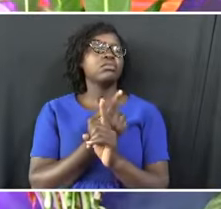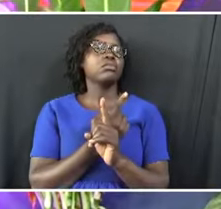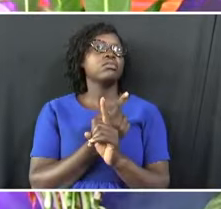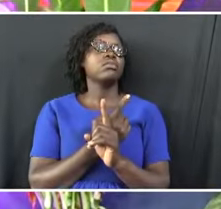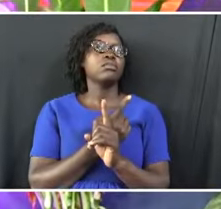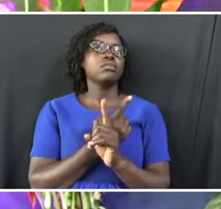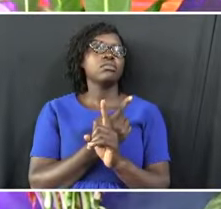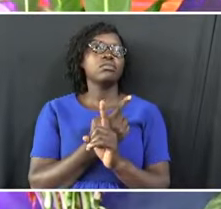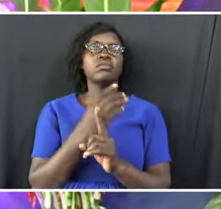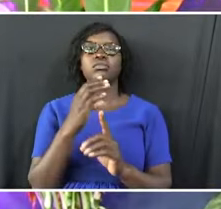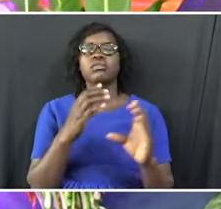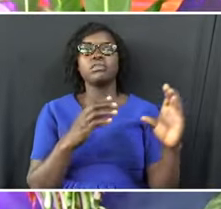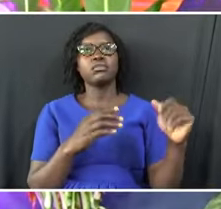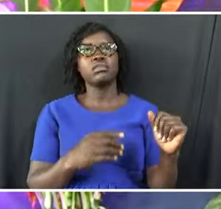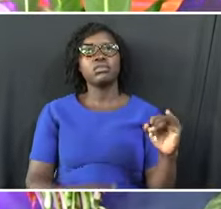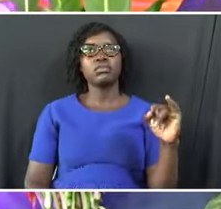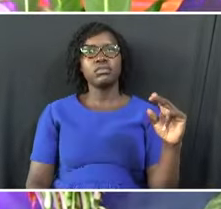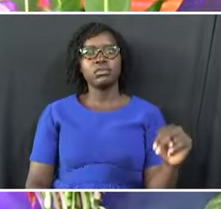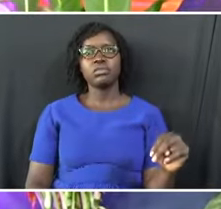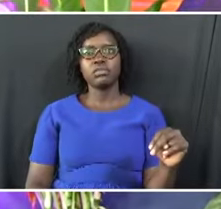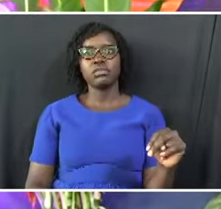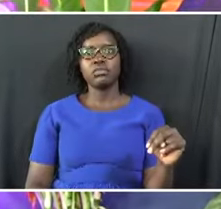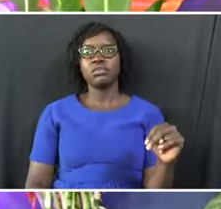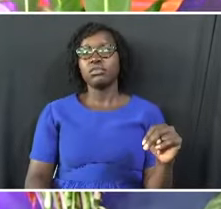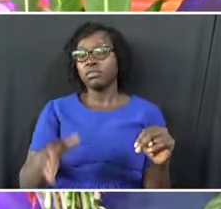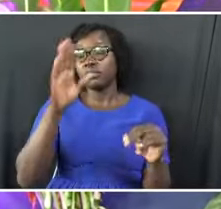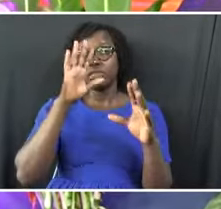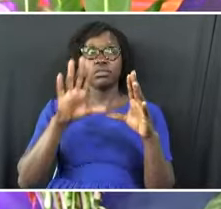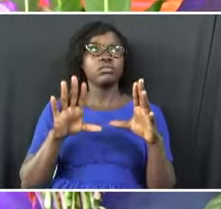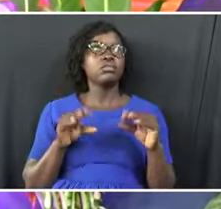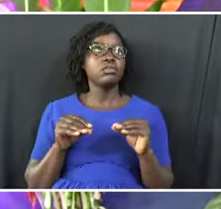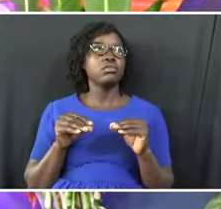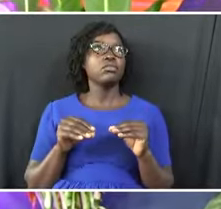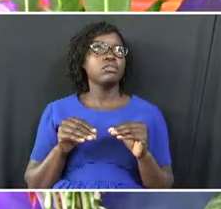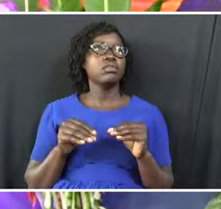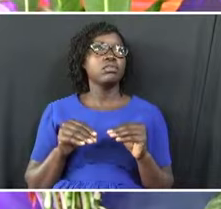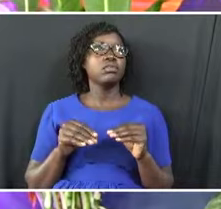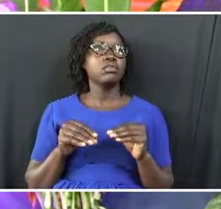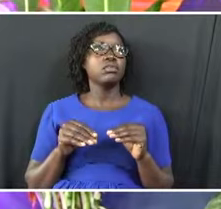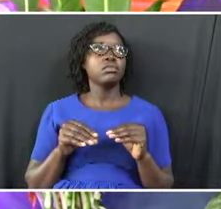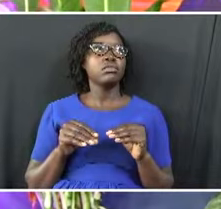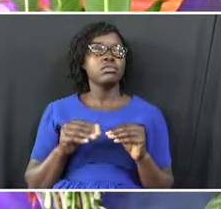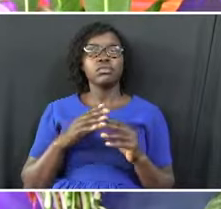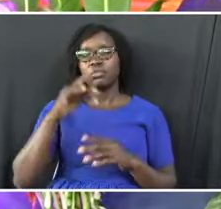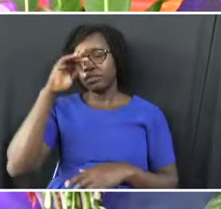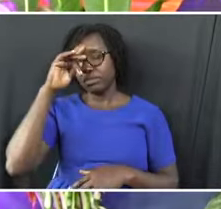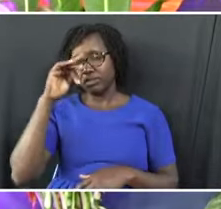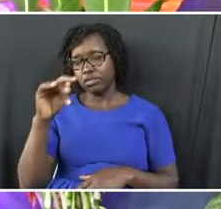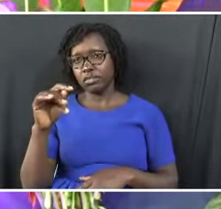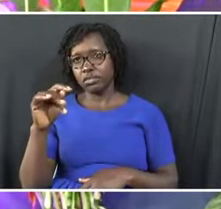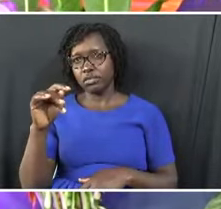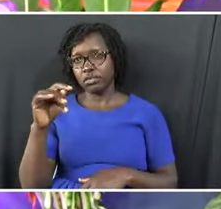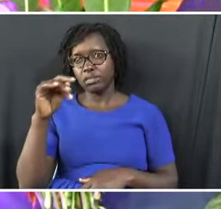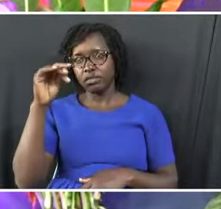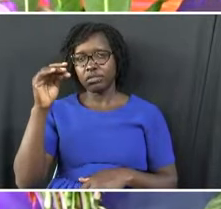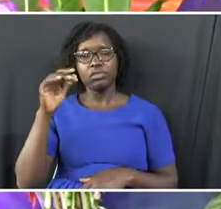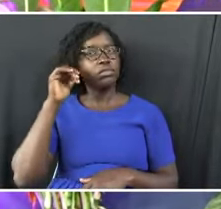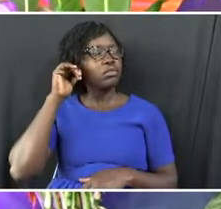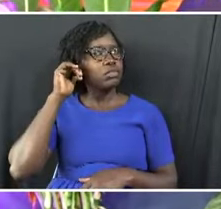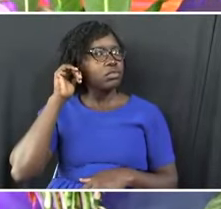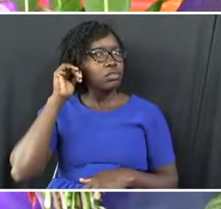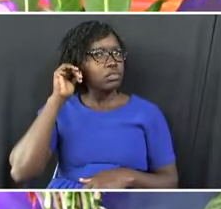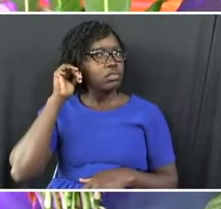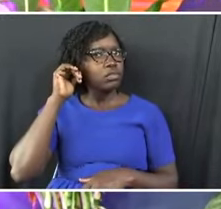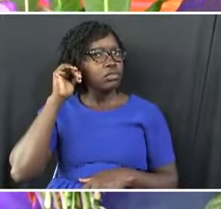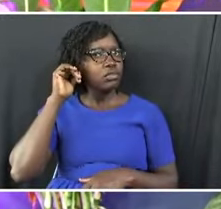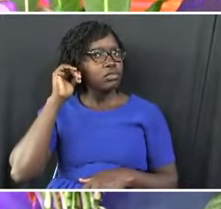disrespect to Cain. God accepts and respects obedience,